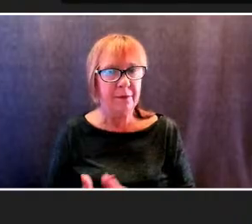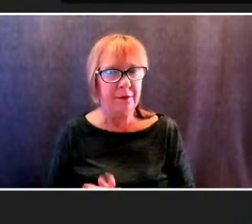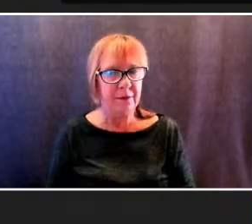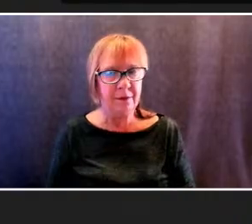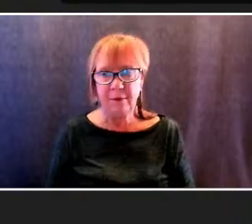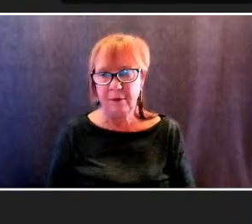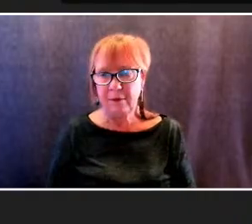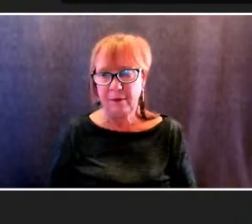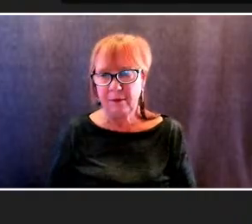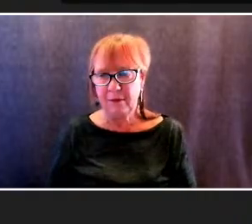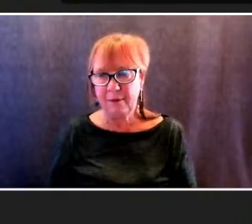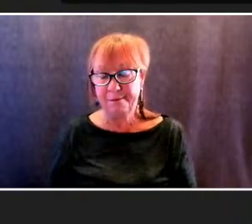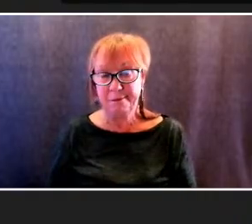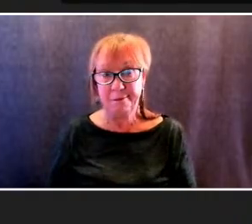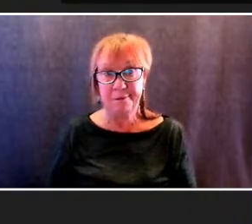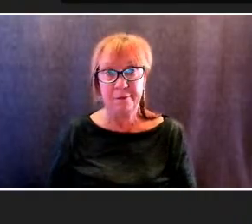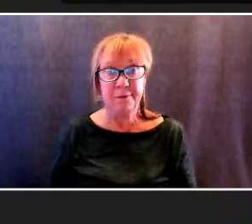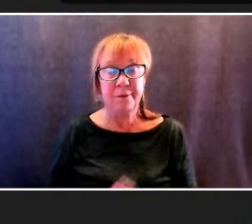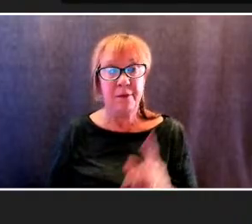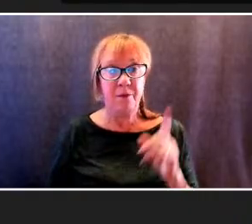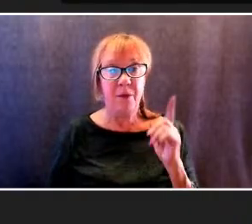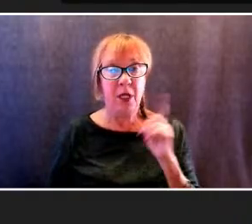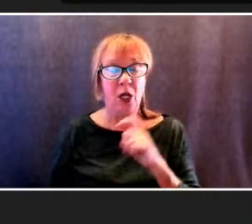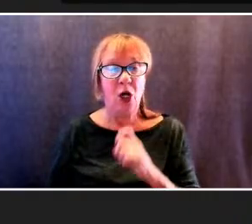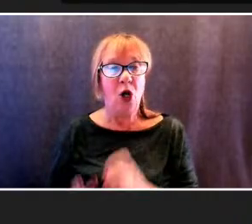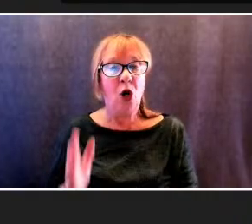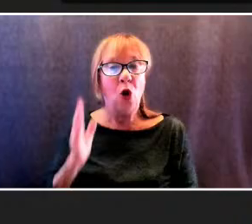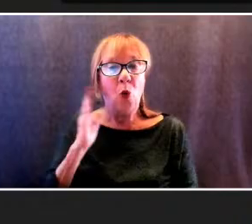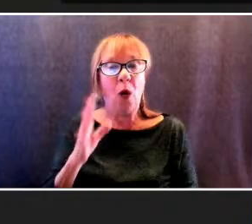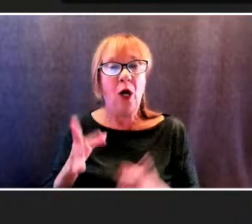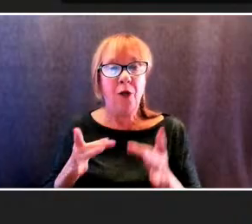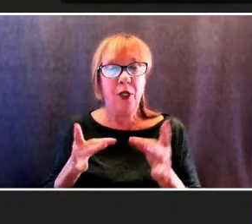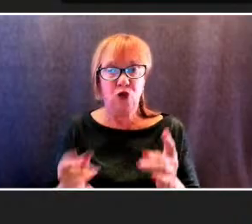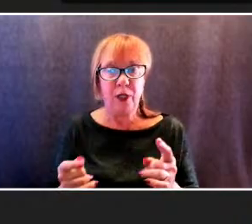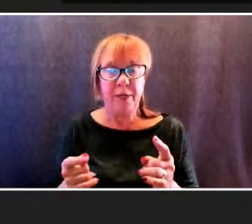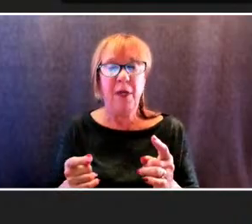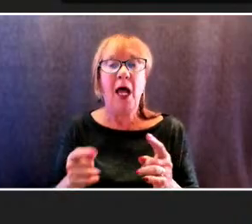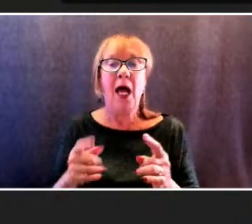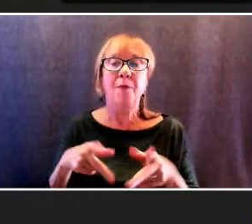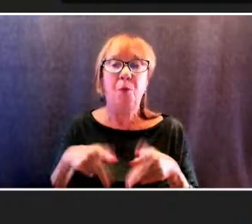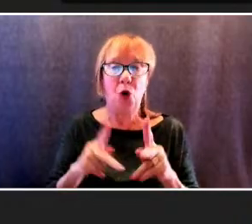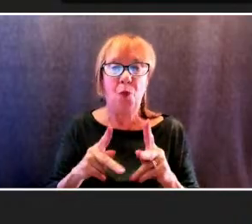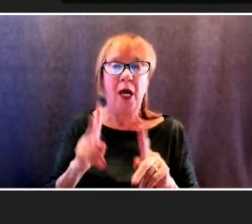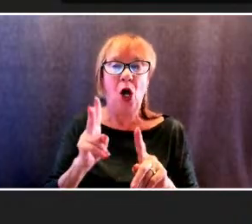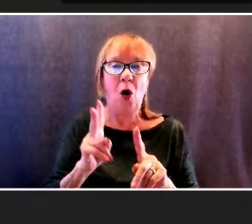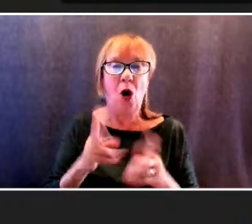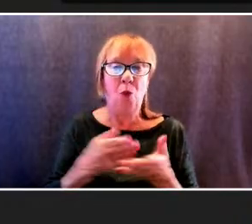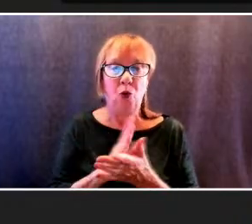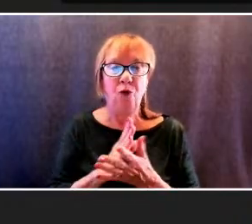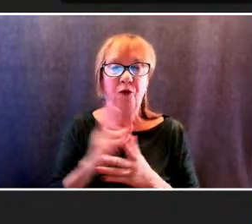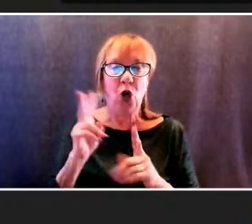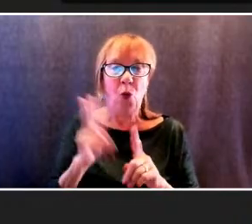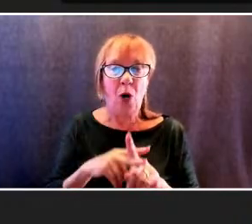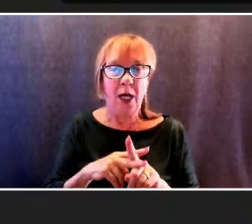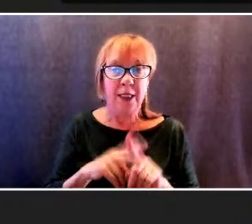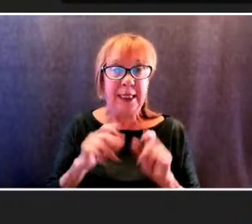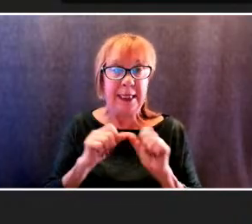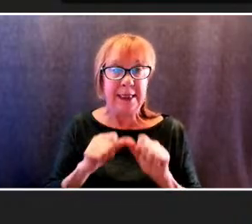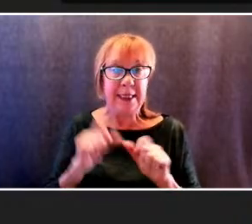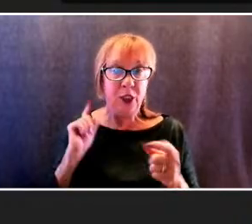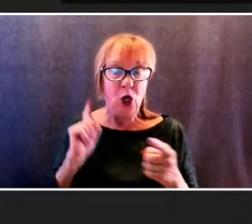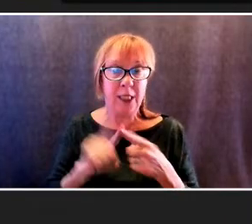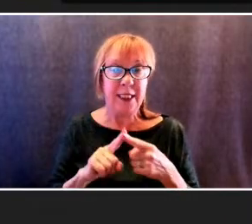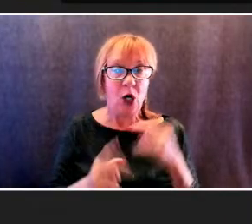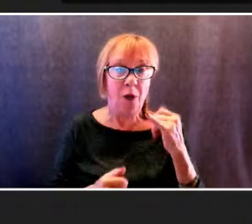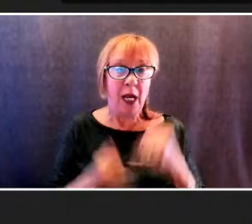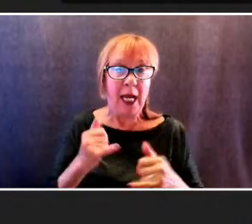Our next question, will the streamlined permit approval process continue until the last home is rebuilt,